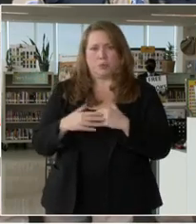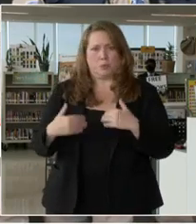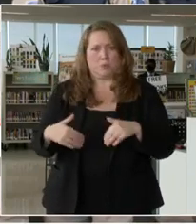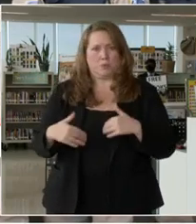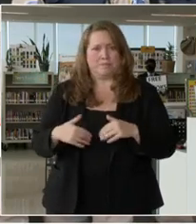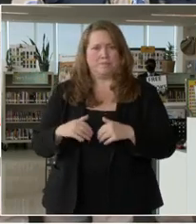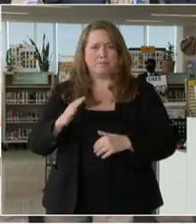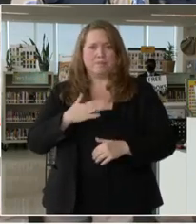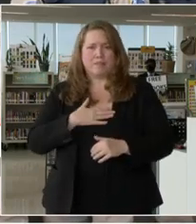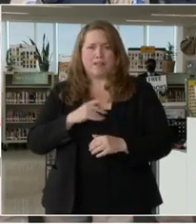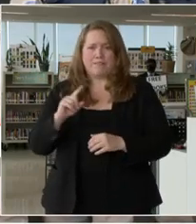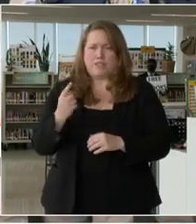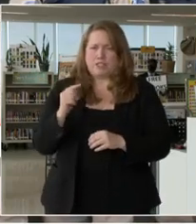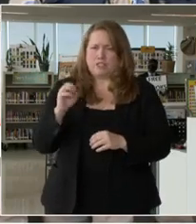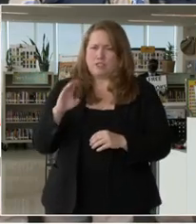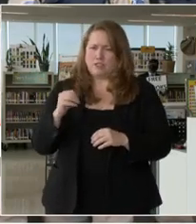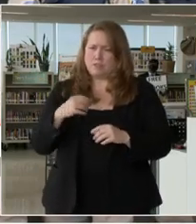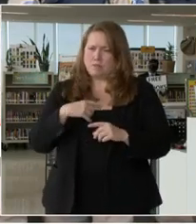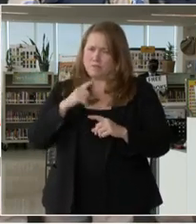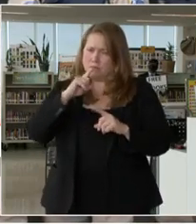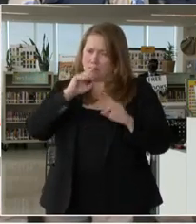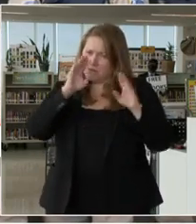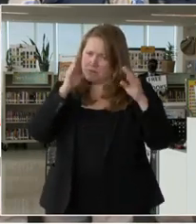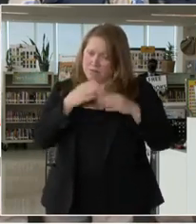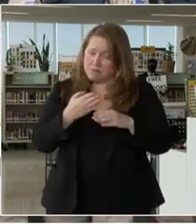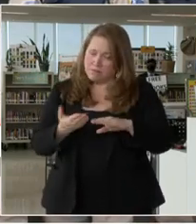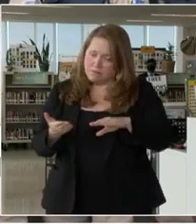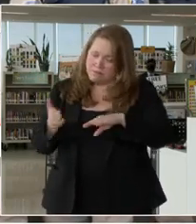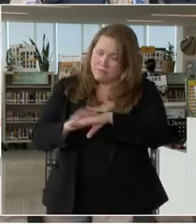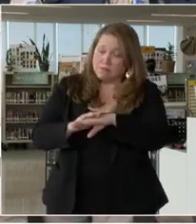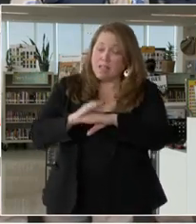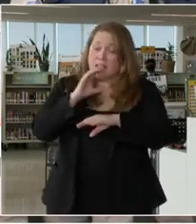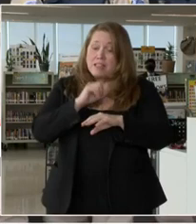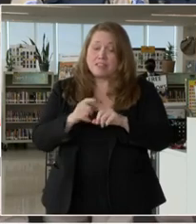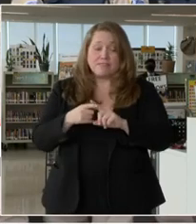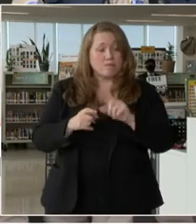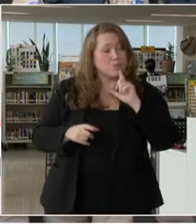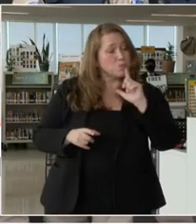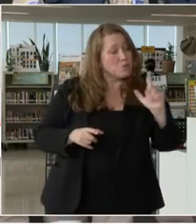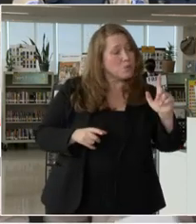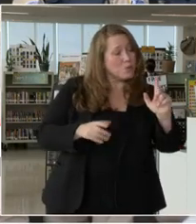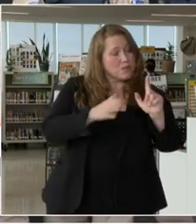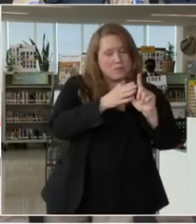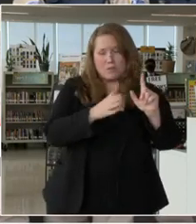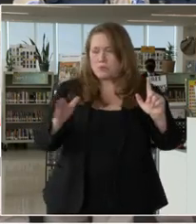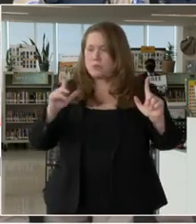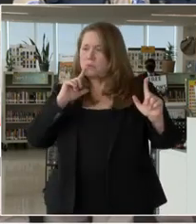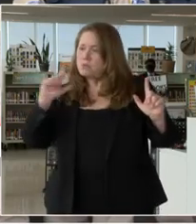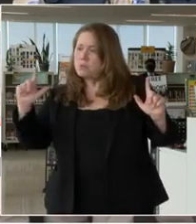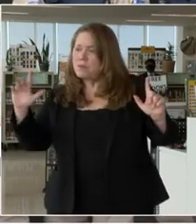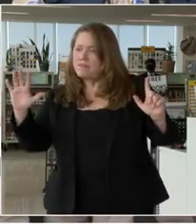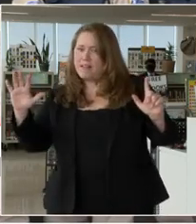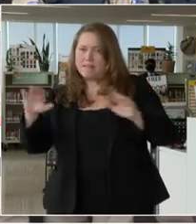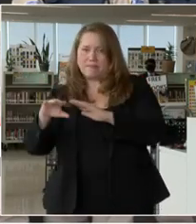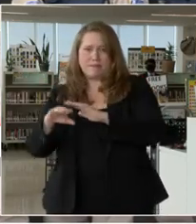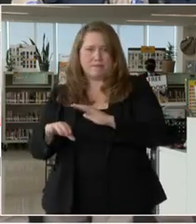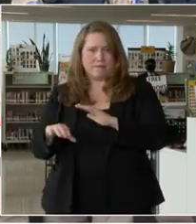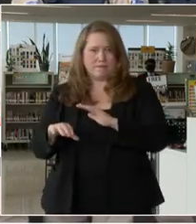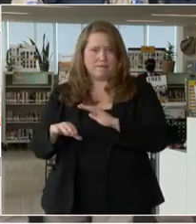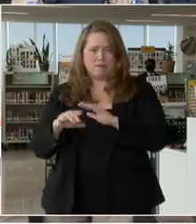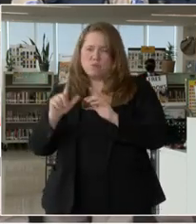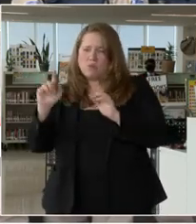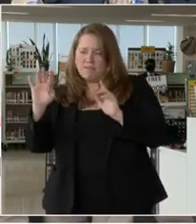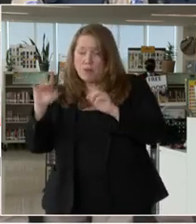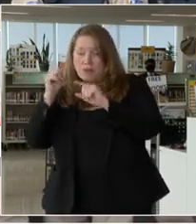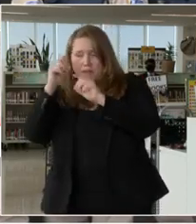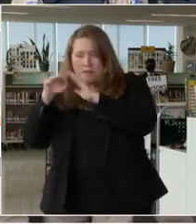age for participating in the cadet program from 21 years old to 24 years old,